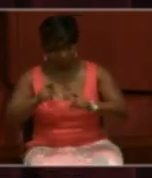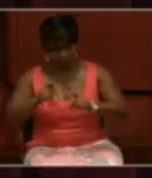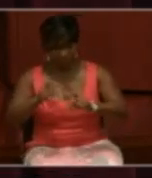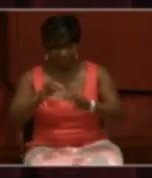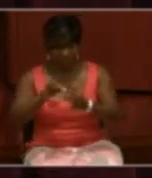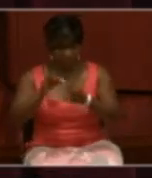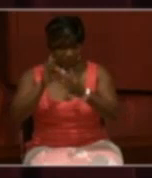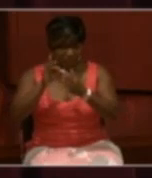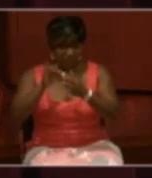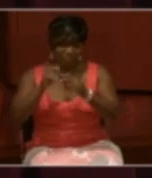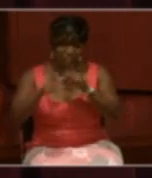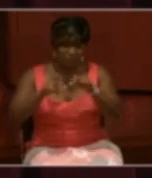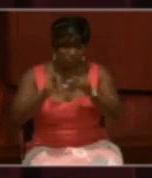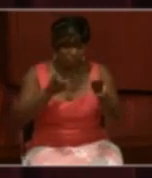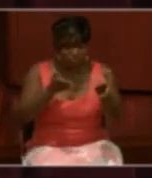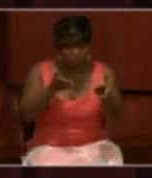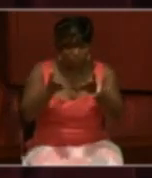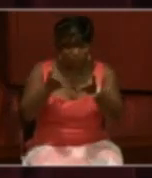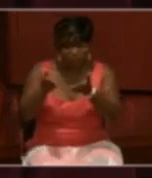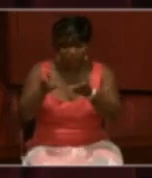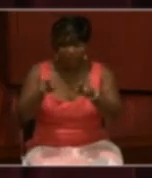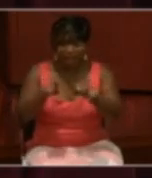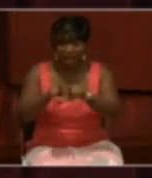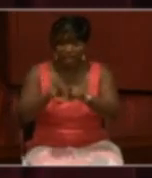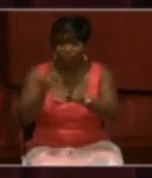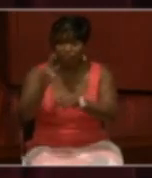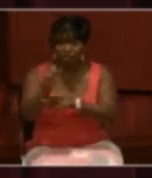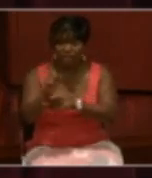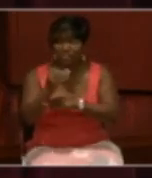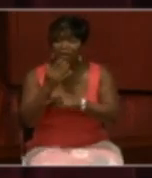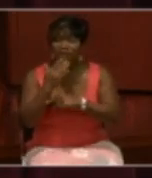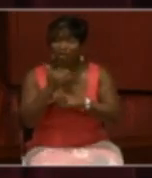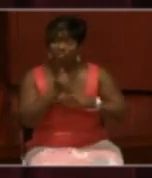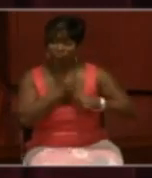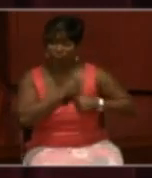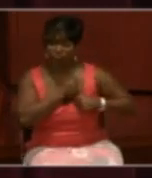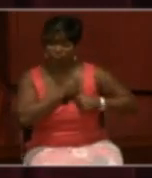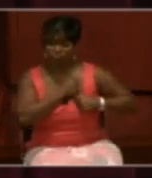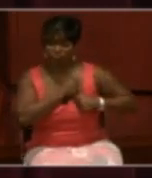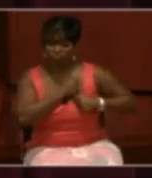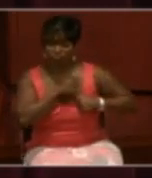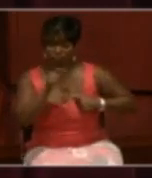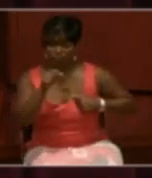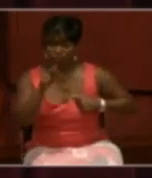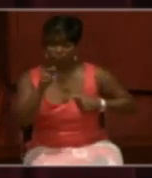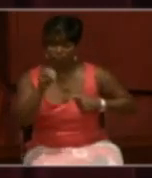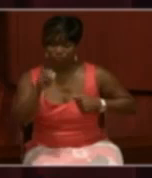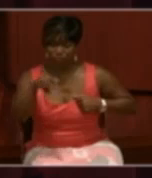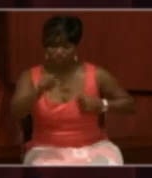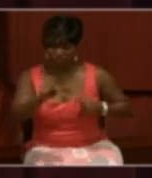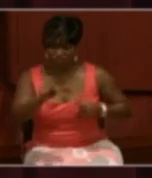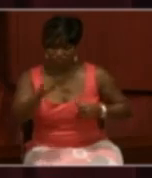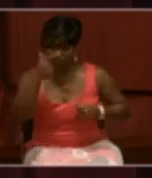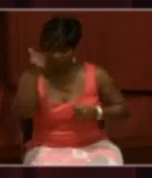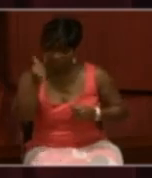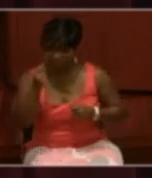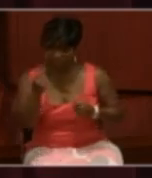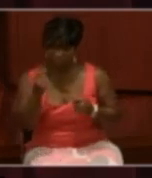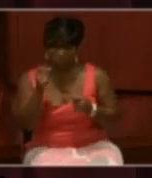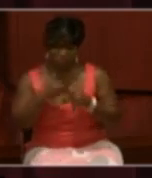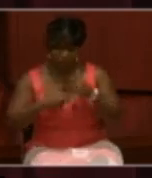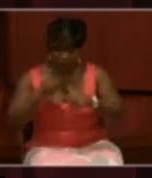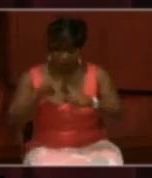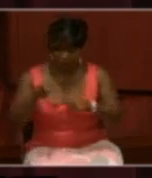particularly those who were serving as U.S. colored troops. Because of some of the problems that he saw, John